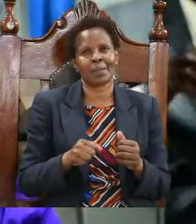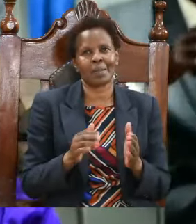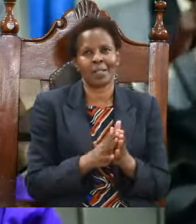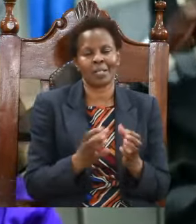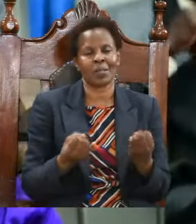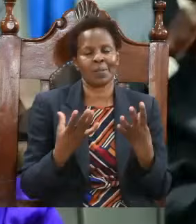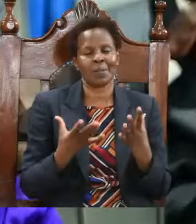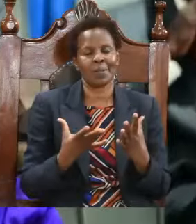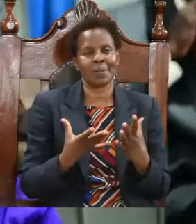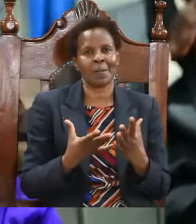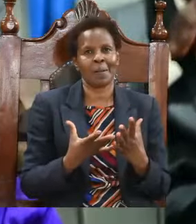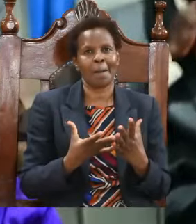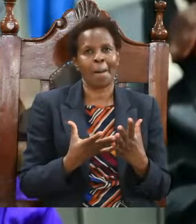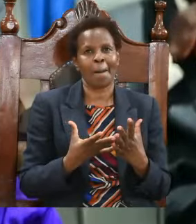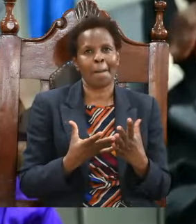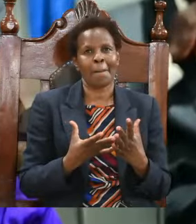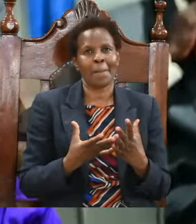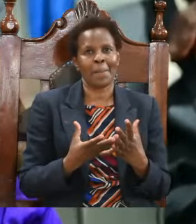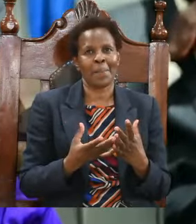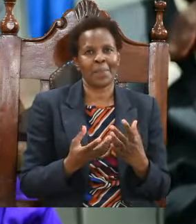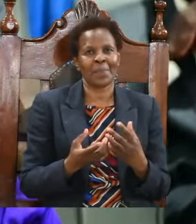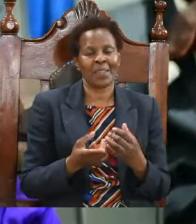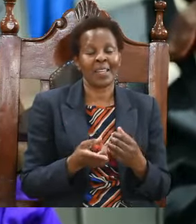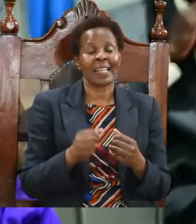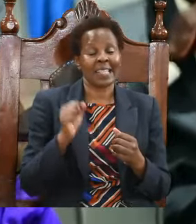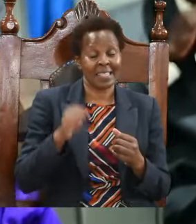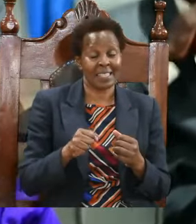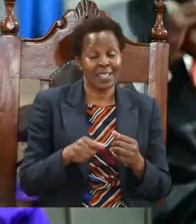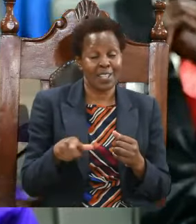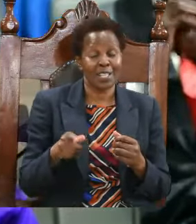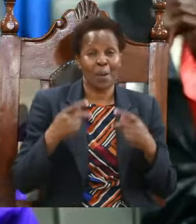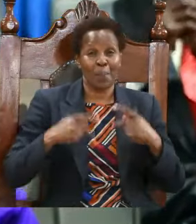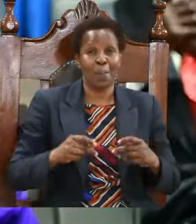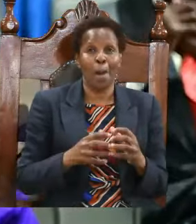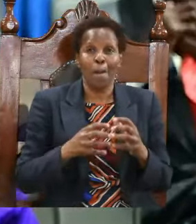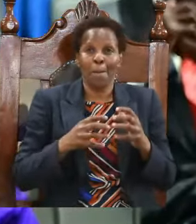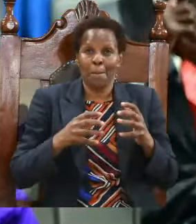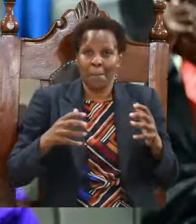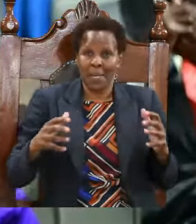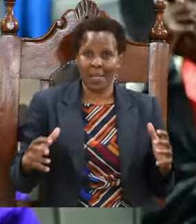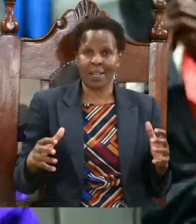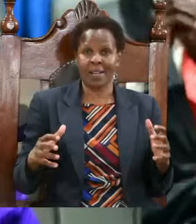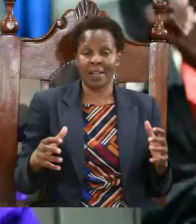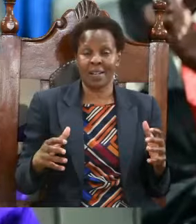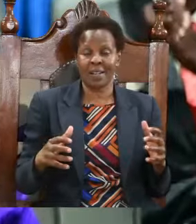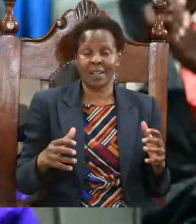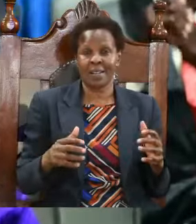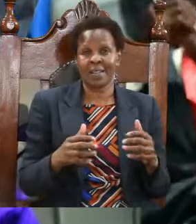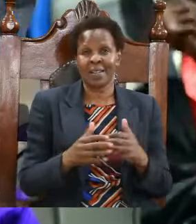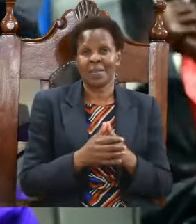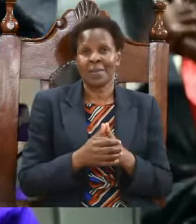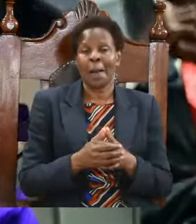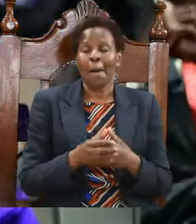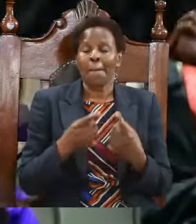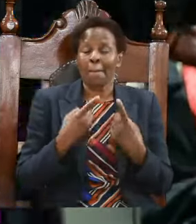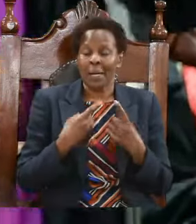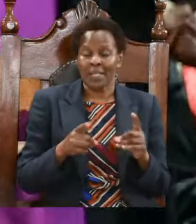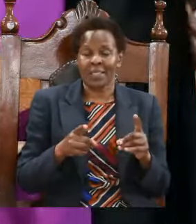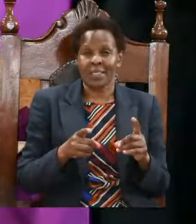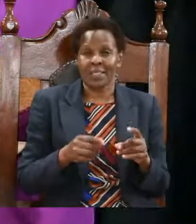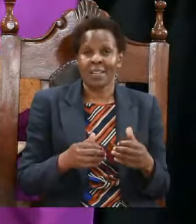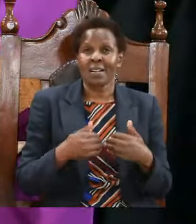Hallelujah. Tell your neighbor they are huge people ahead of you. But have the